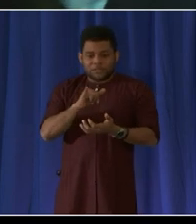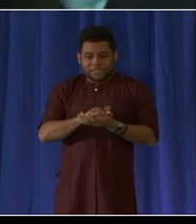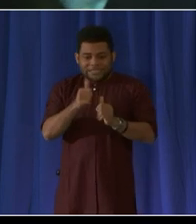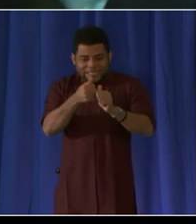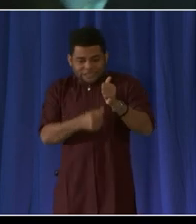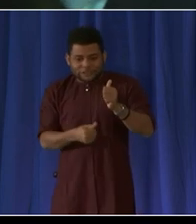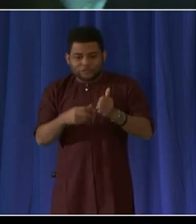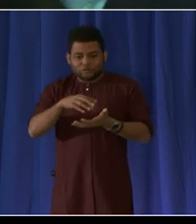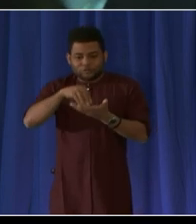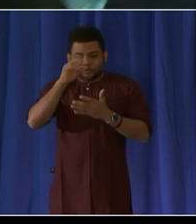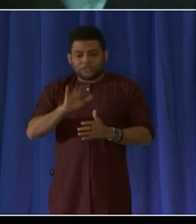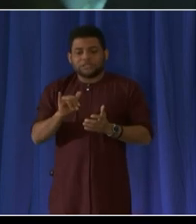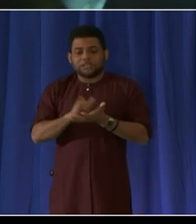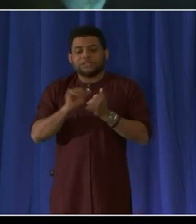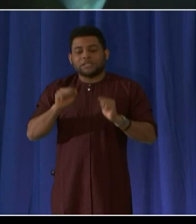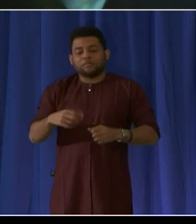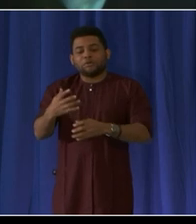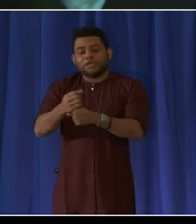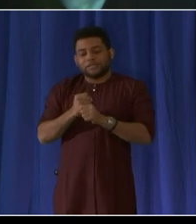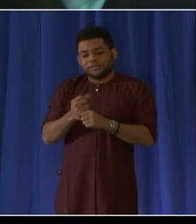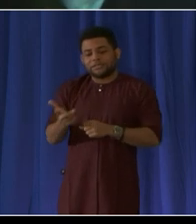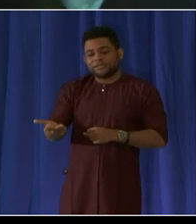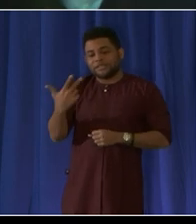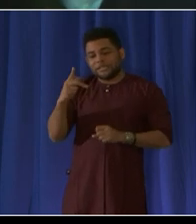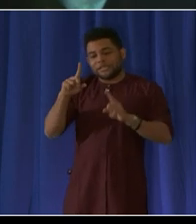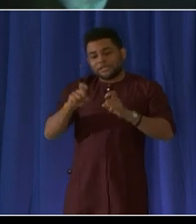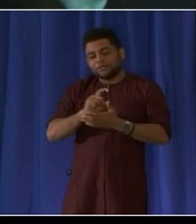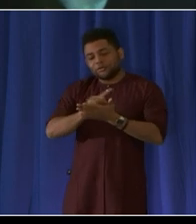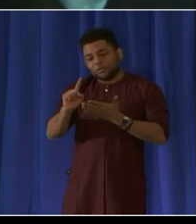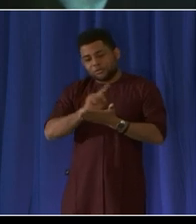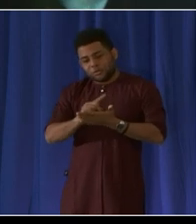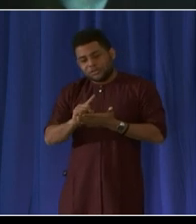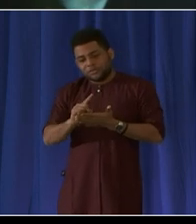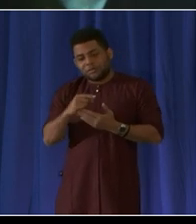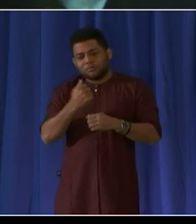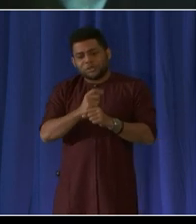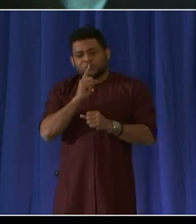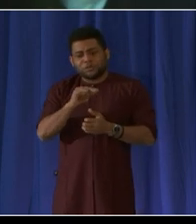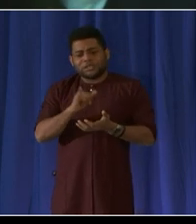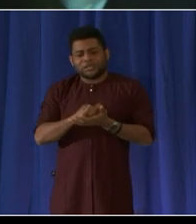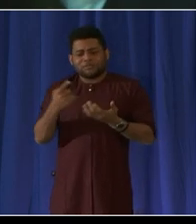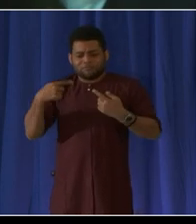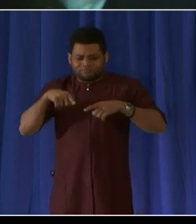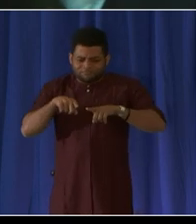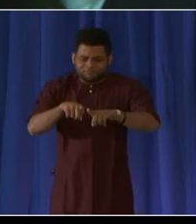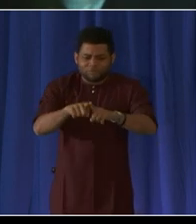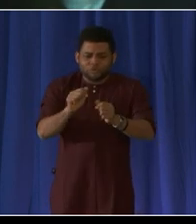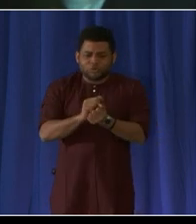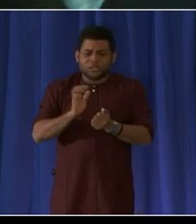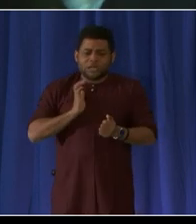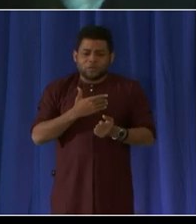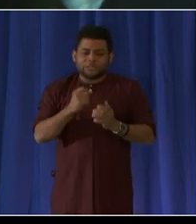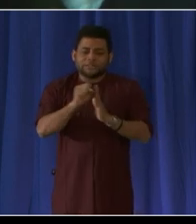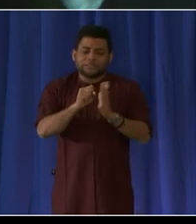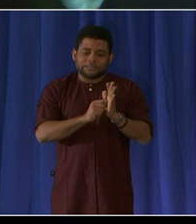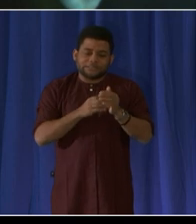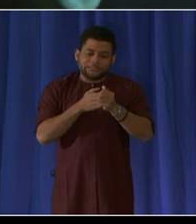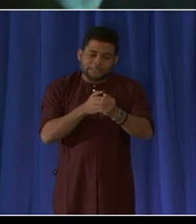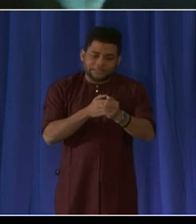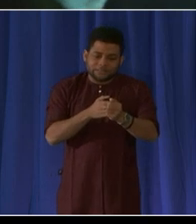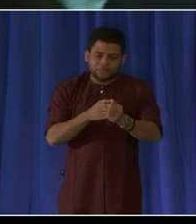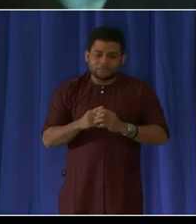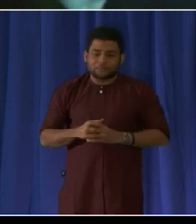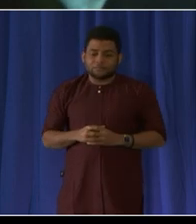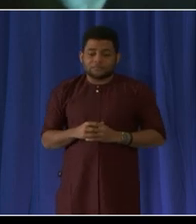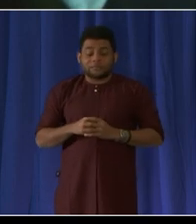each student is able to receive 3 tests weekly in line with our current test to stay guidance. And